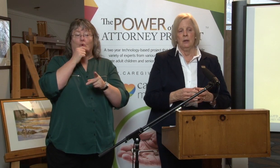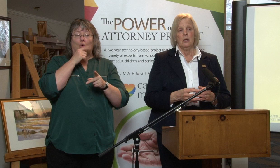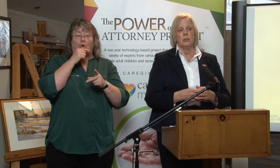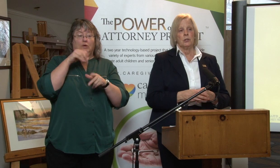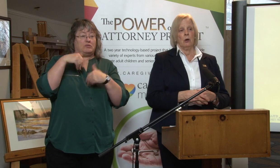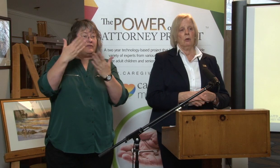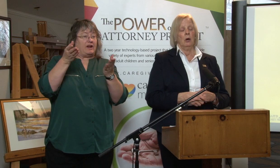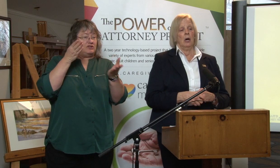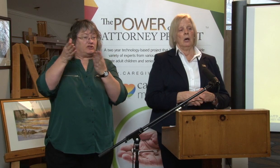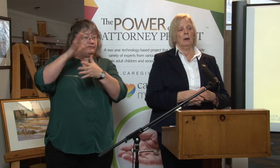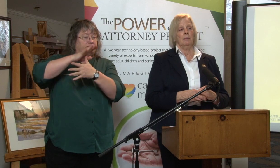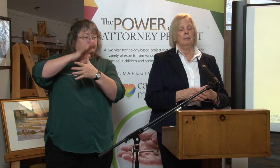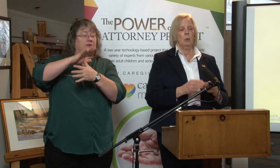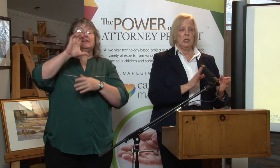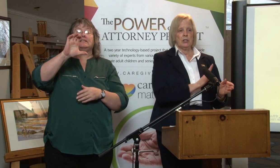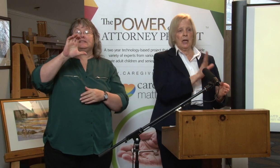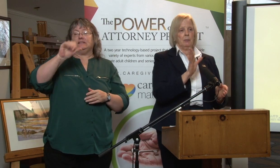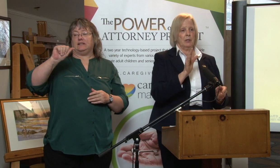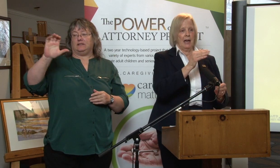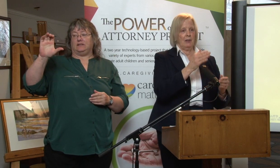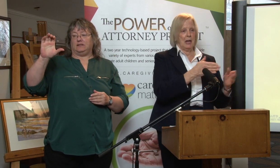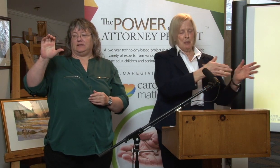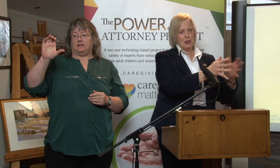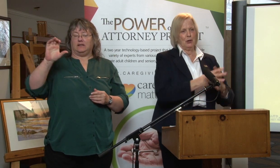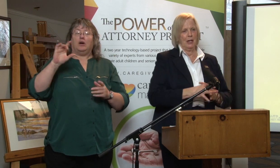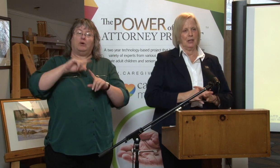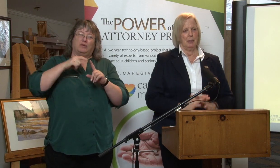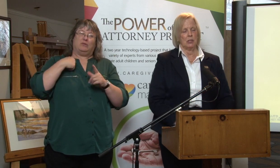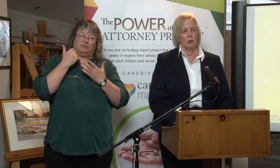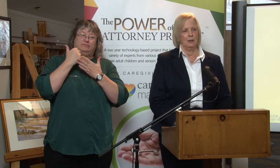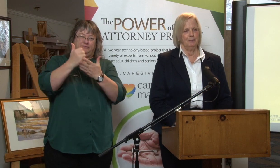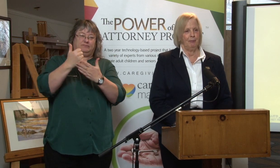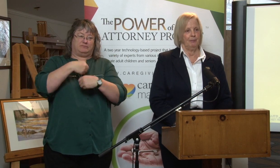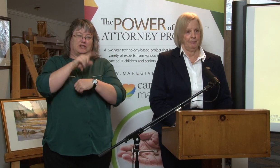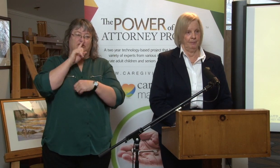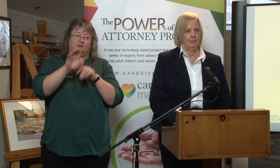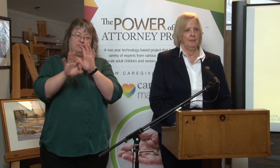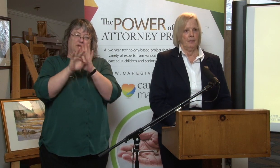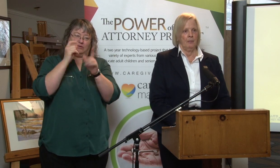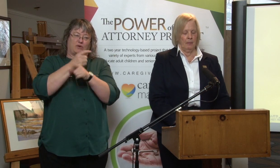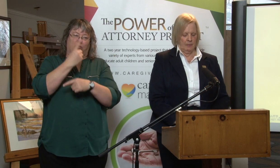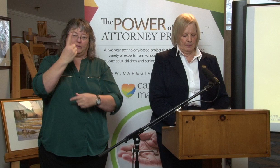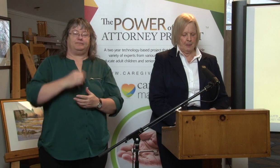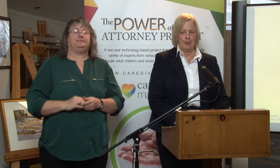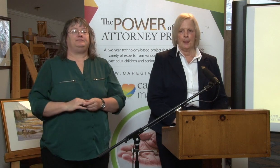CCAC. So we just help to make sure you get the best one.